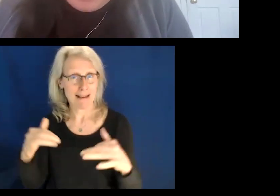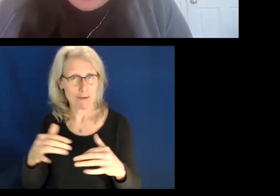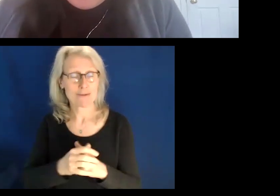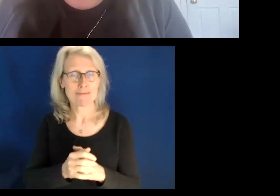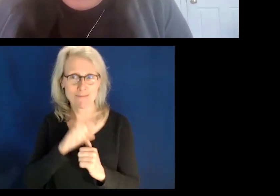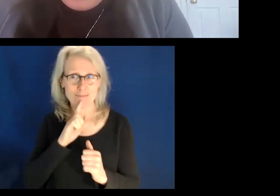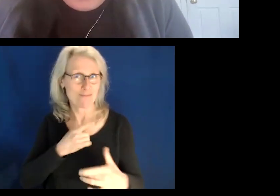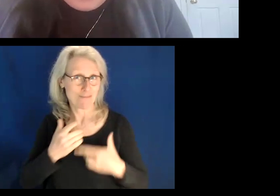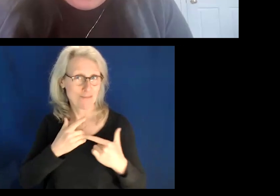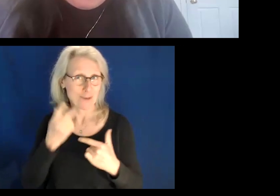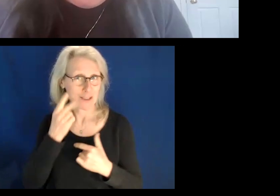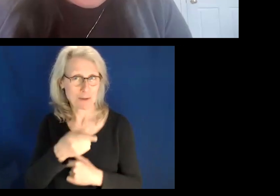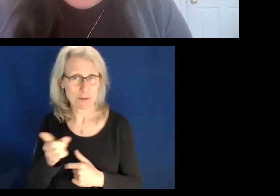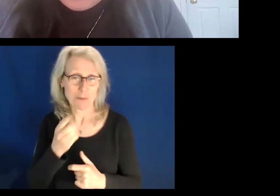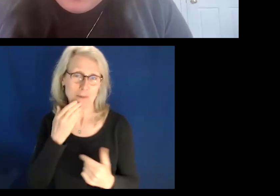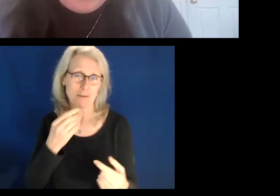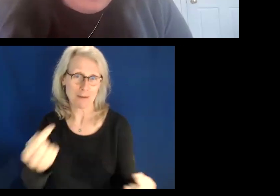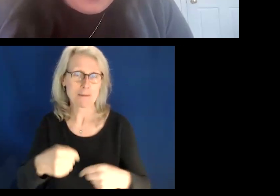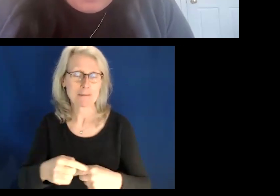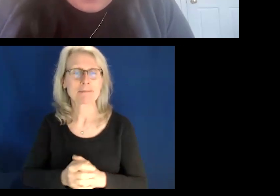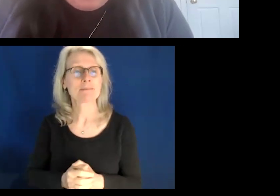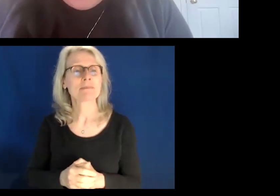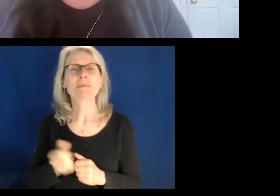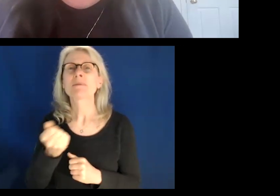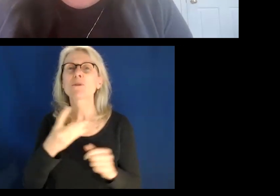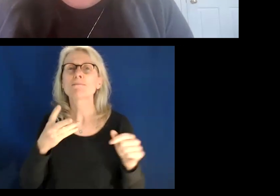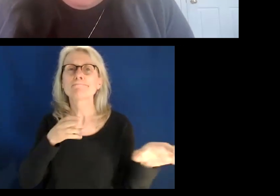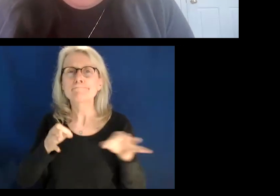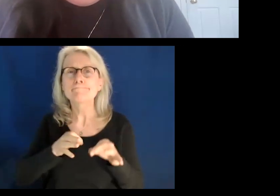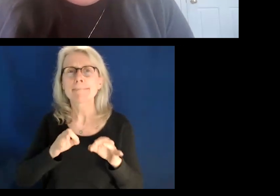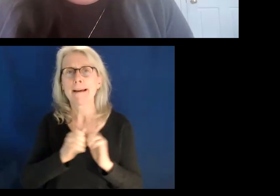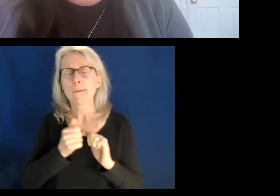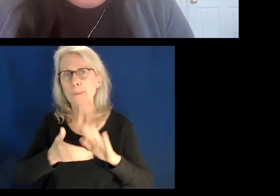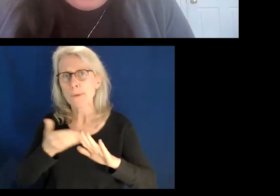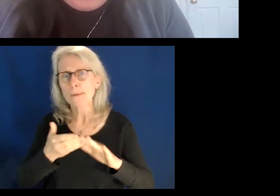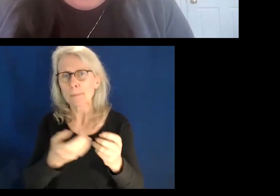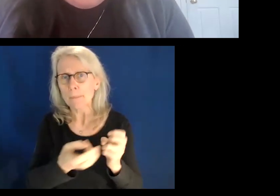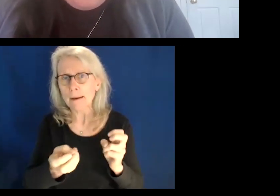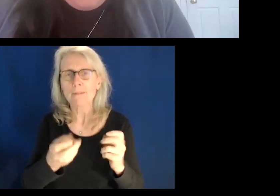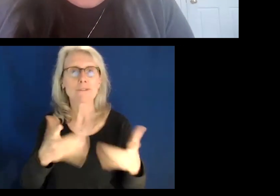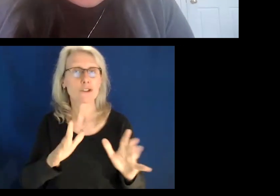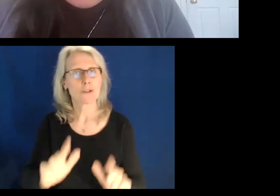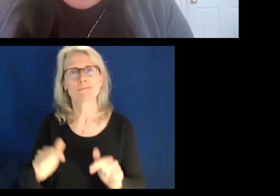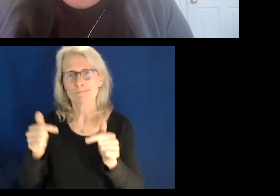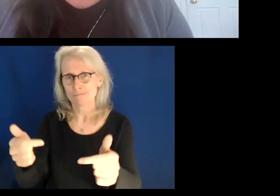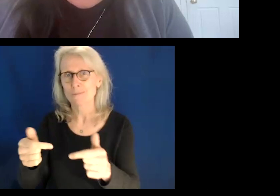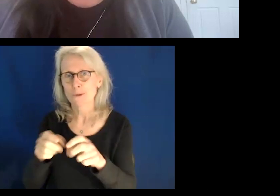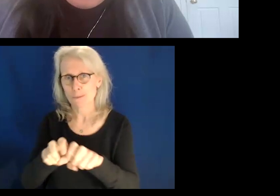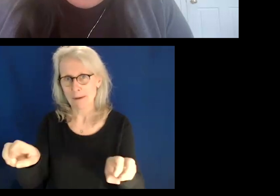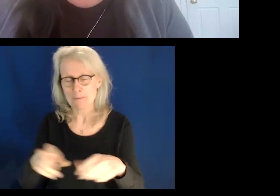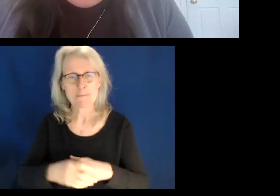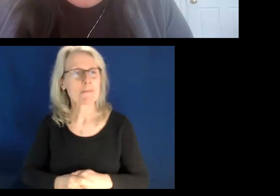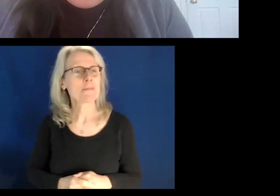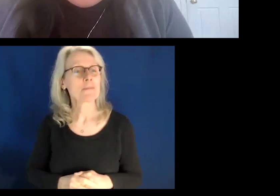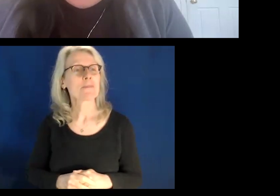excited to be here. I'm going to do a little bit of admin, and then I'm going to pass it over to our panelists. So I'm going to start